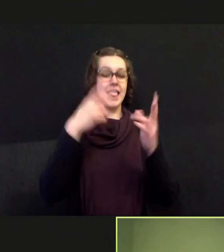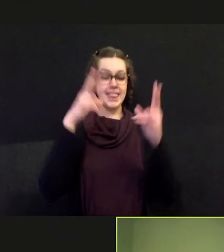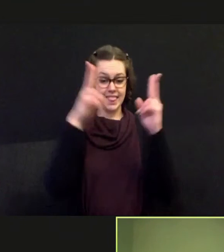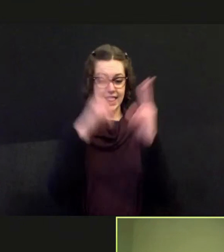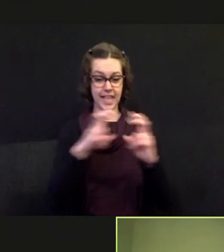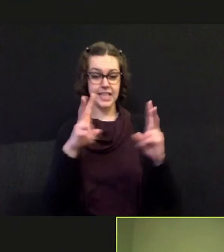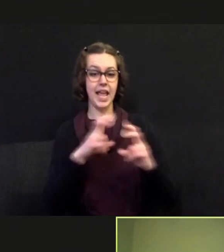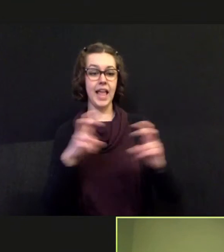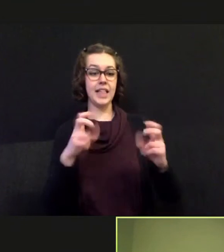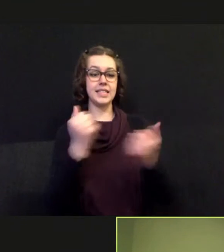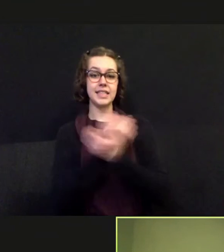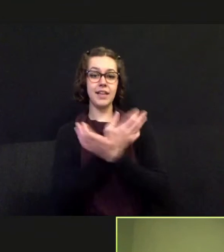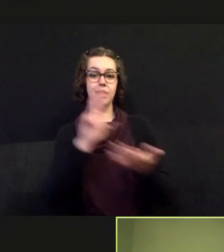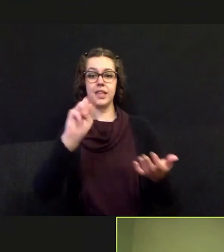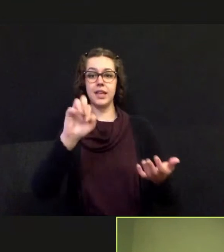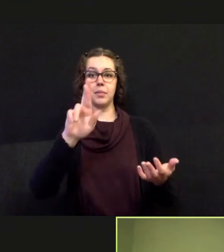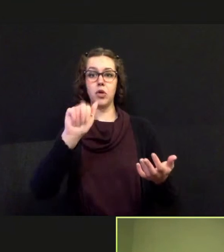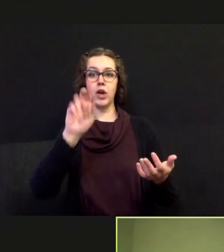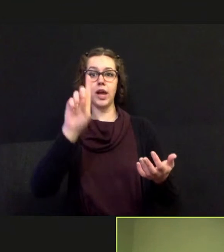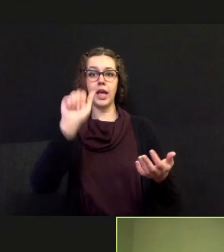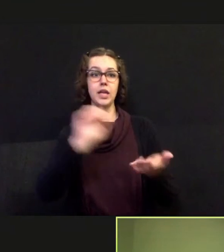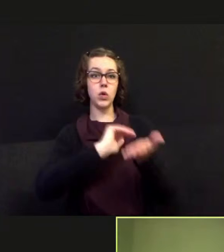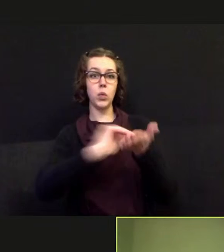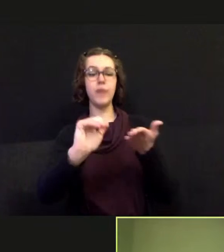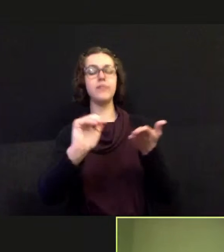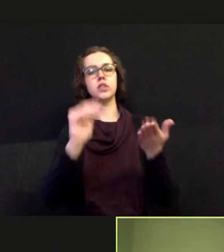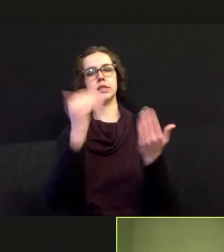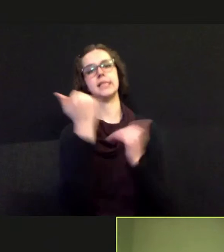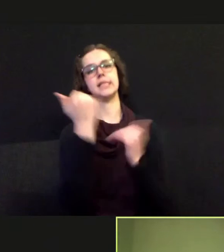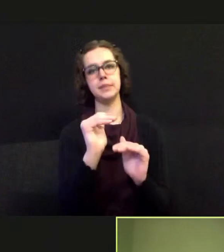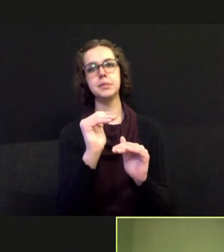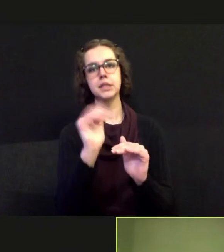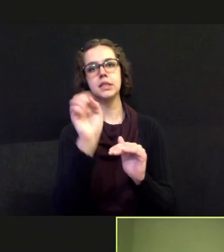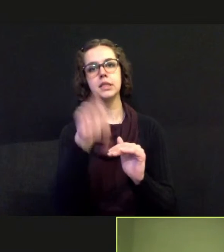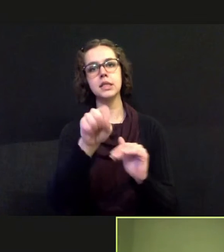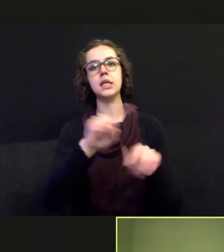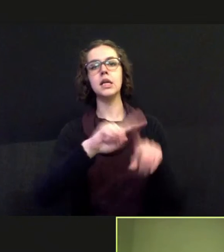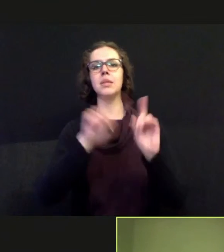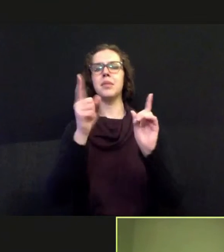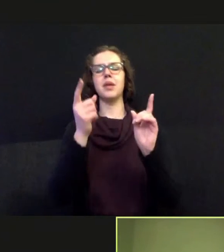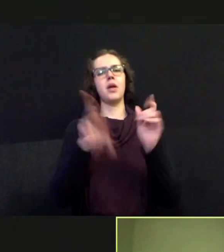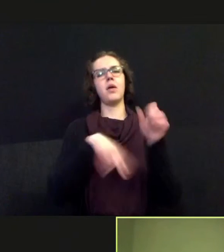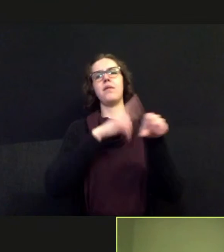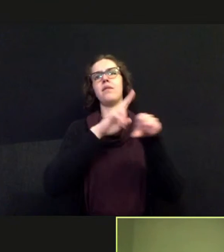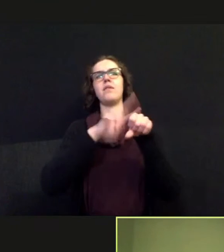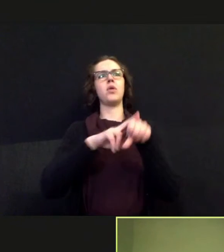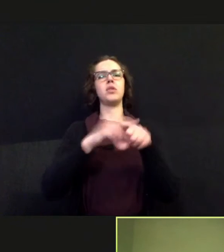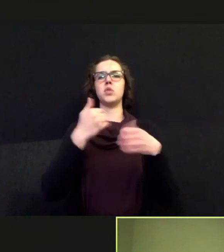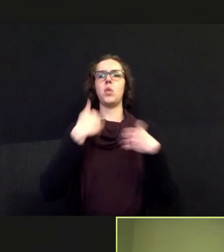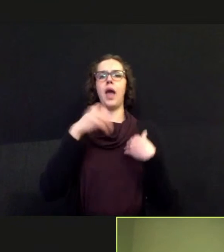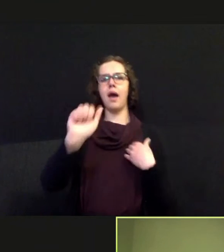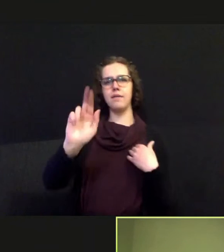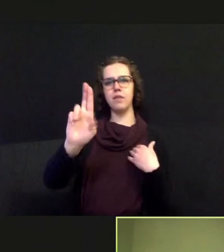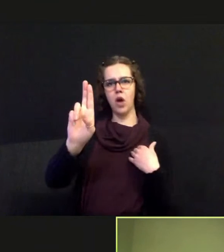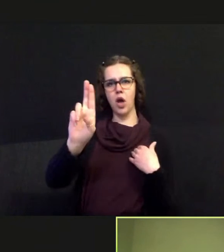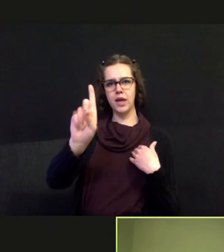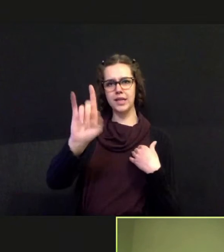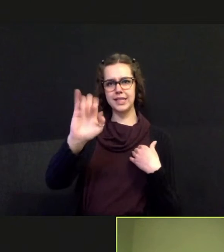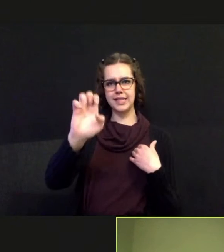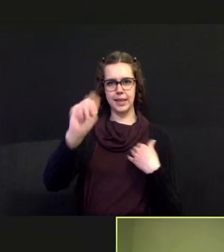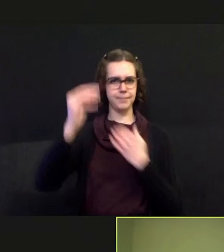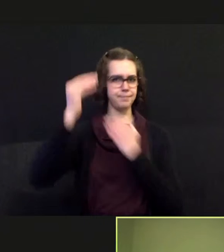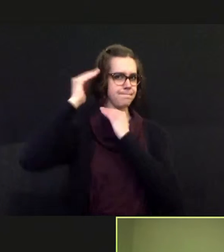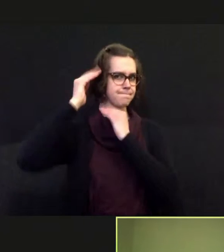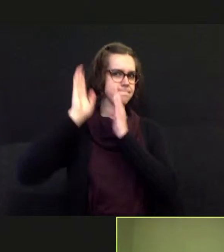of this Miranda waiver. But of course, there is this underlying autism in the legal setting, as well as